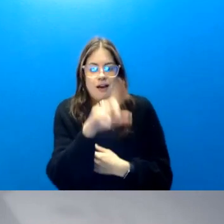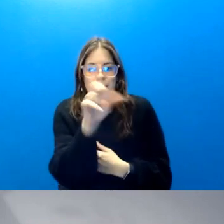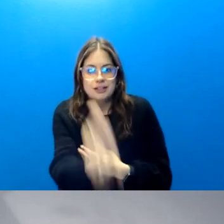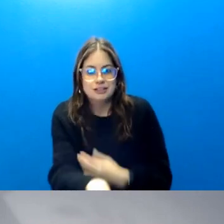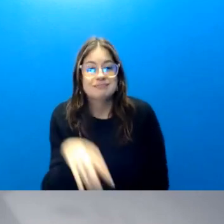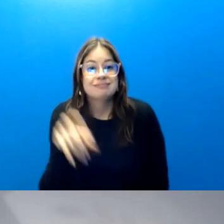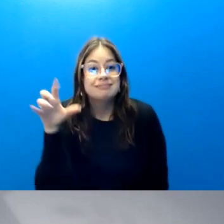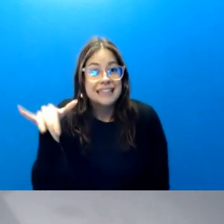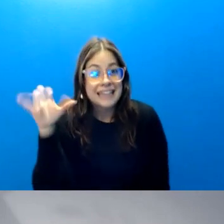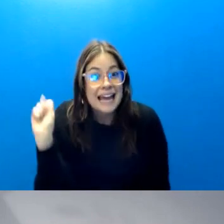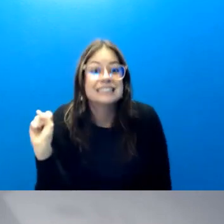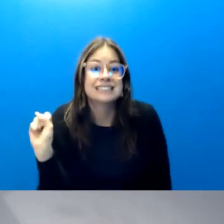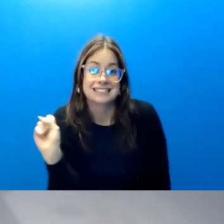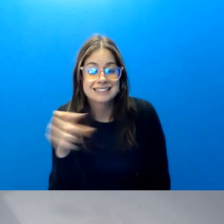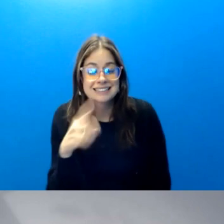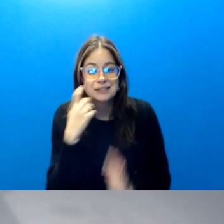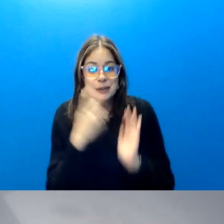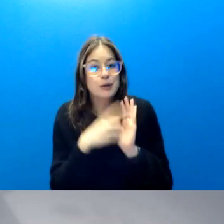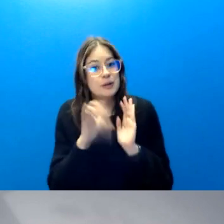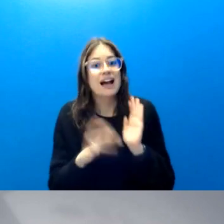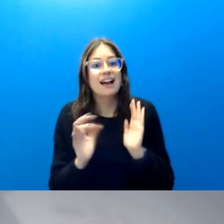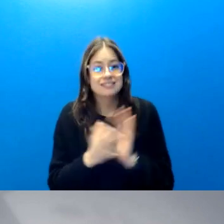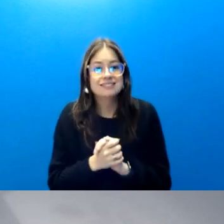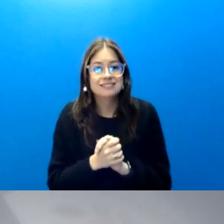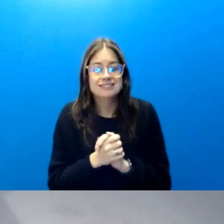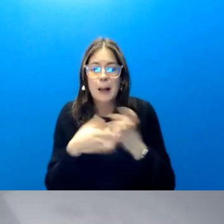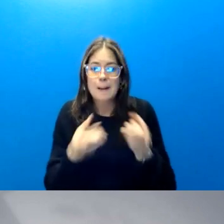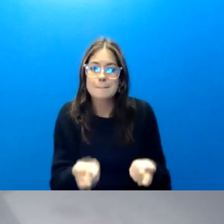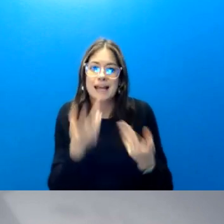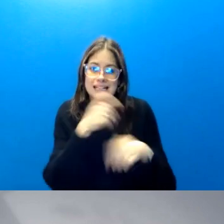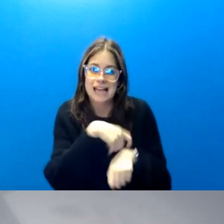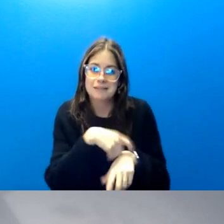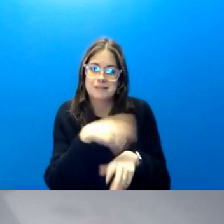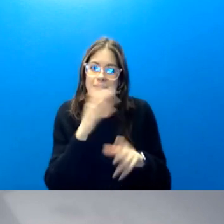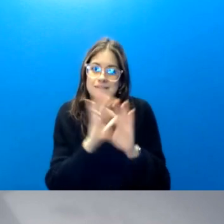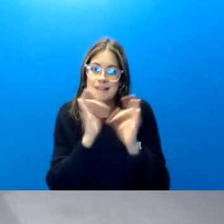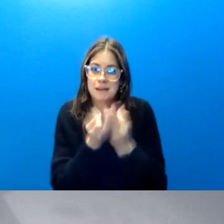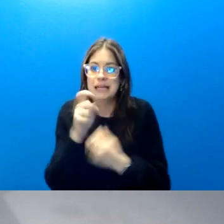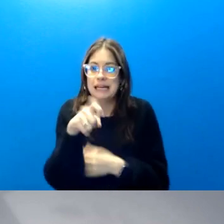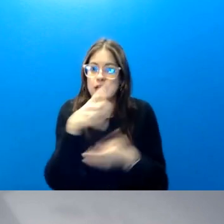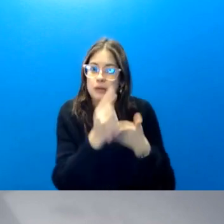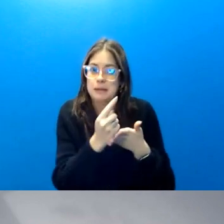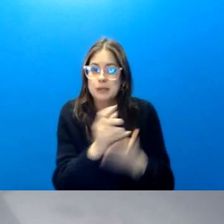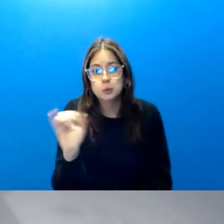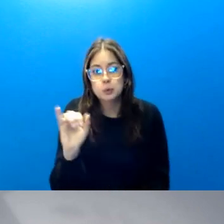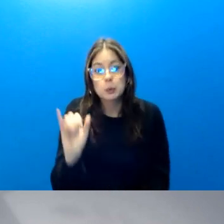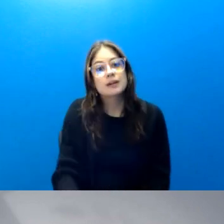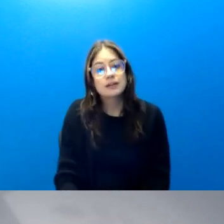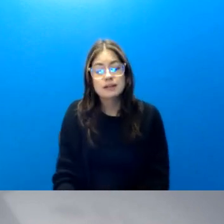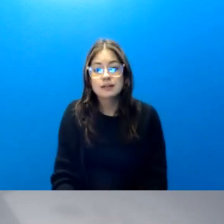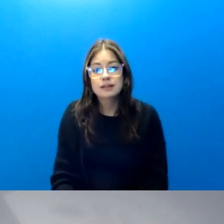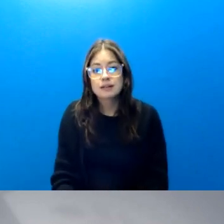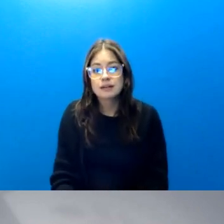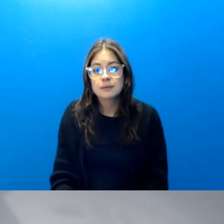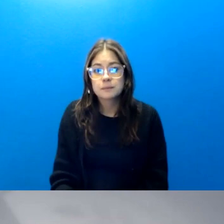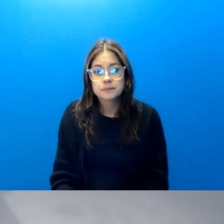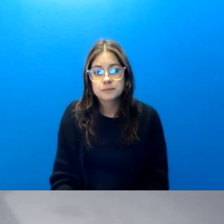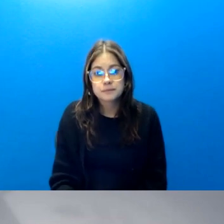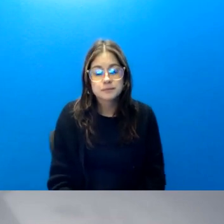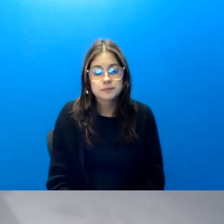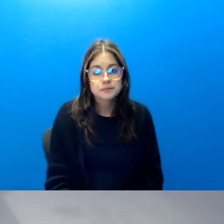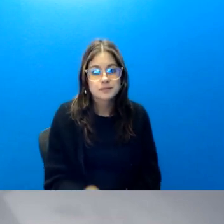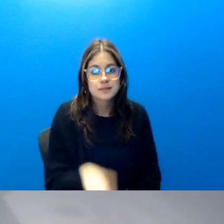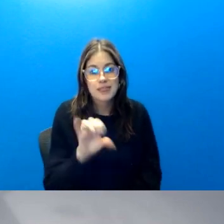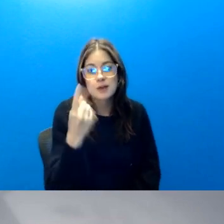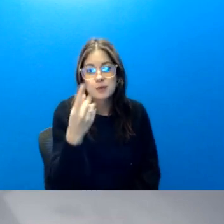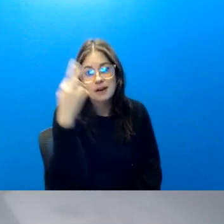Yes, we are finding that a lot of times there are family members that are in need of treatment. And that